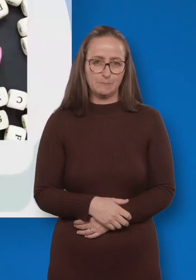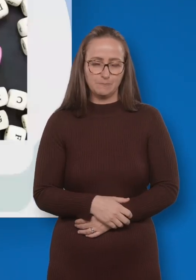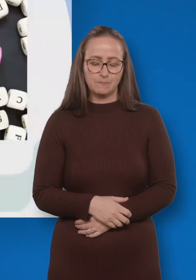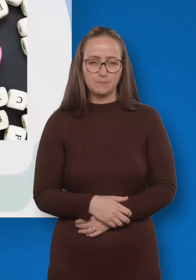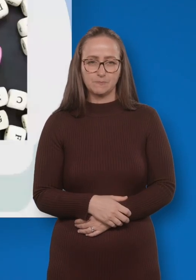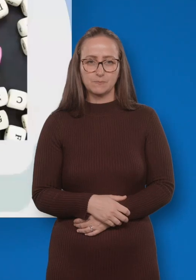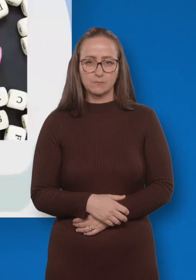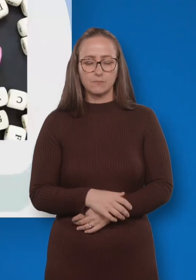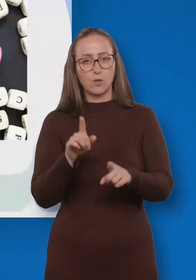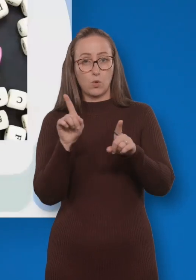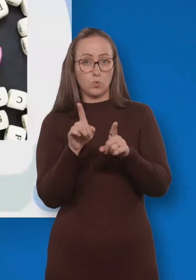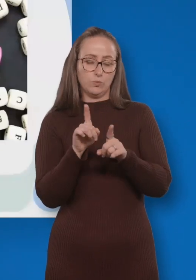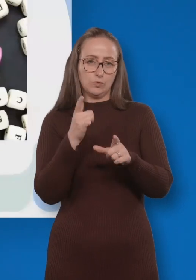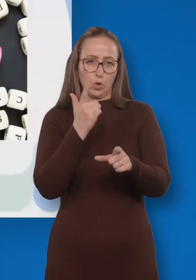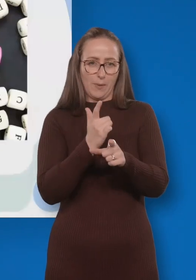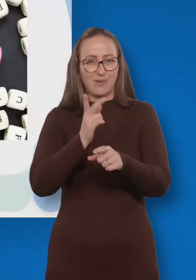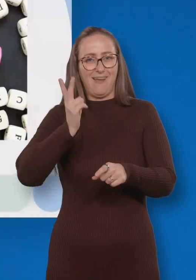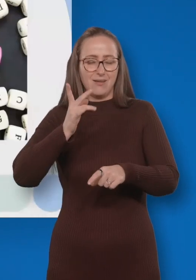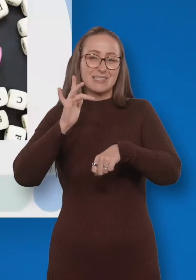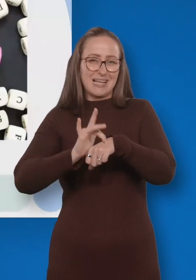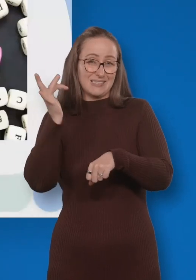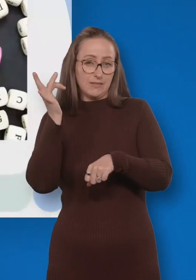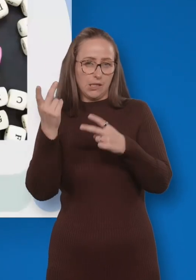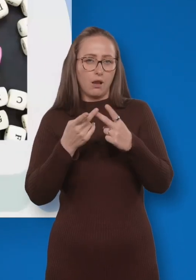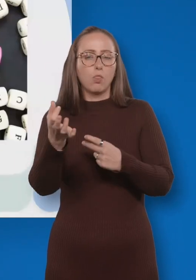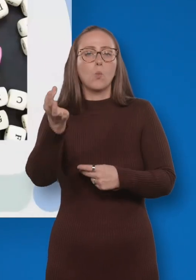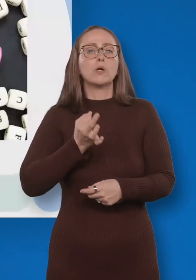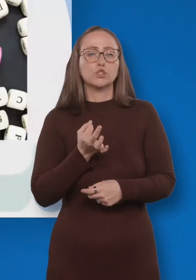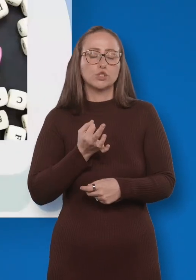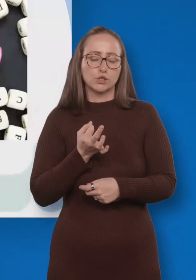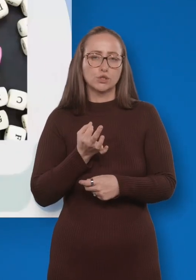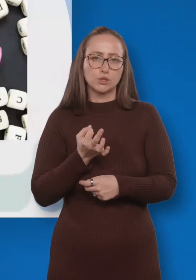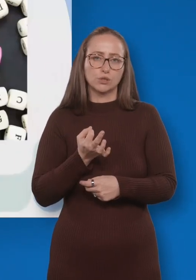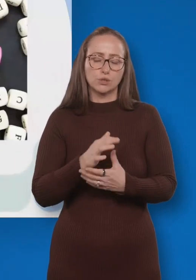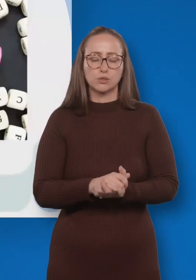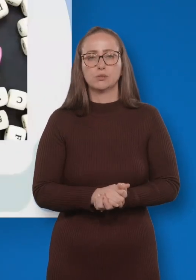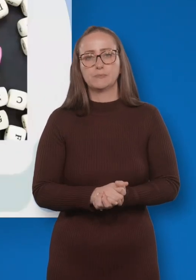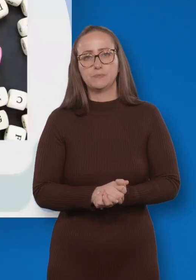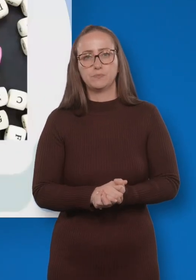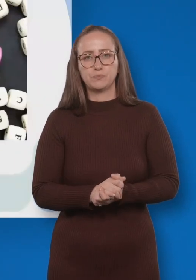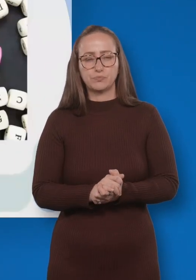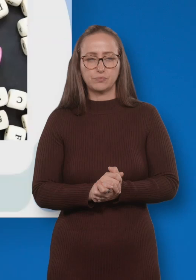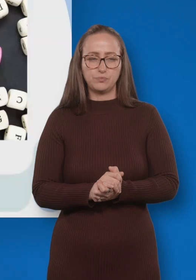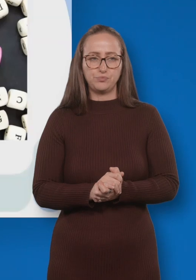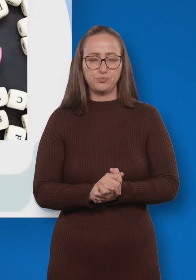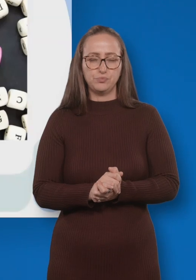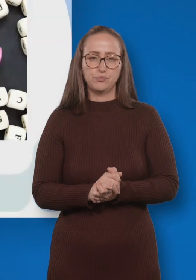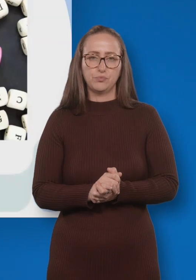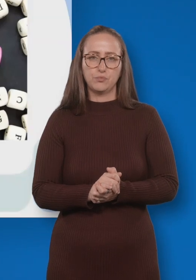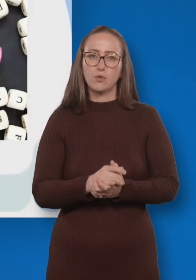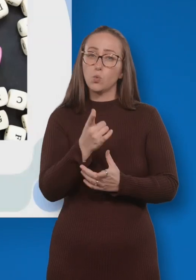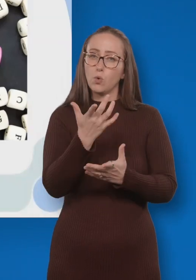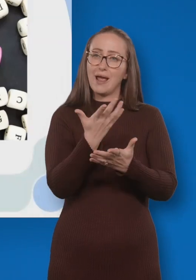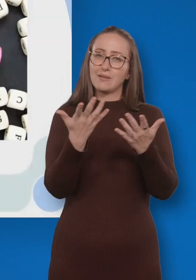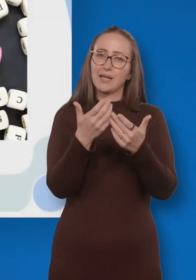And continuing on this line about the sensitivity, there's another question that probably, you could talk to, and is, do